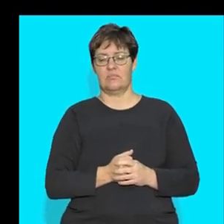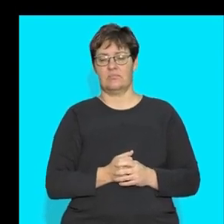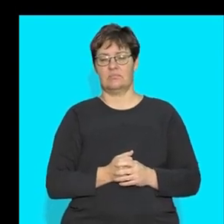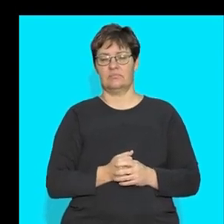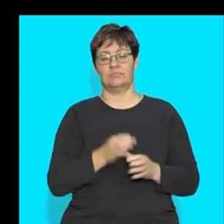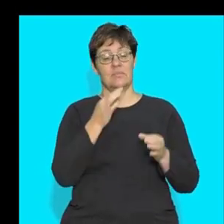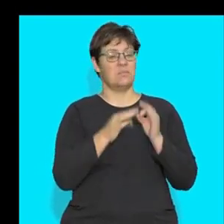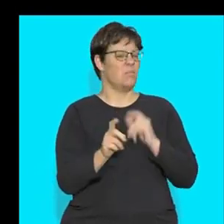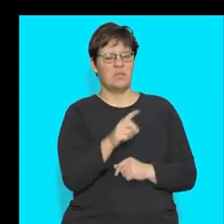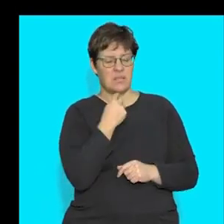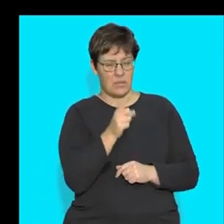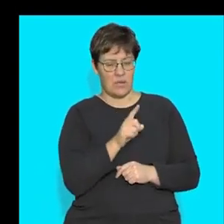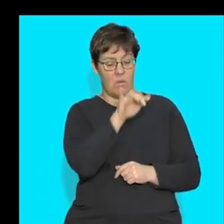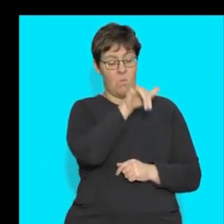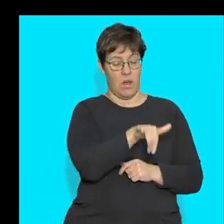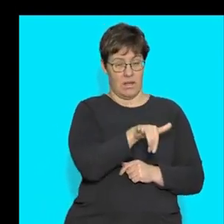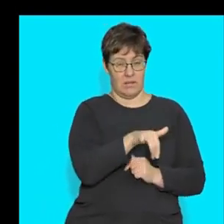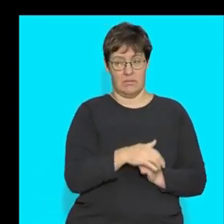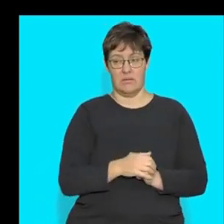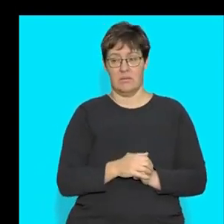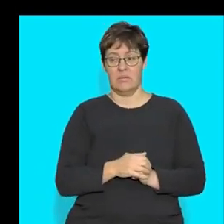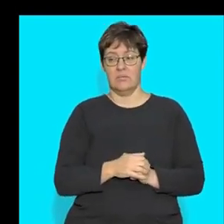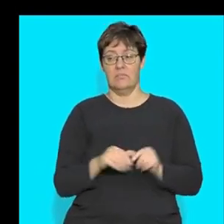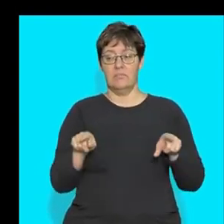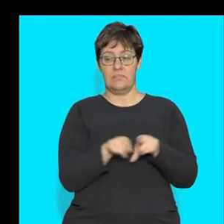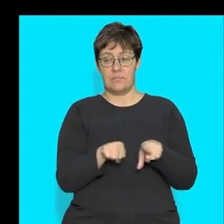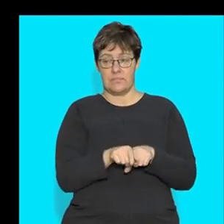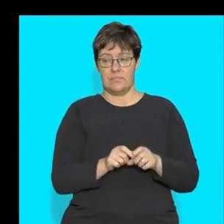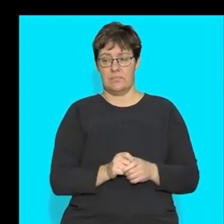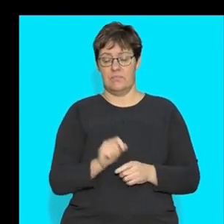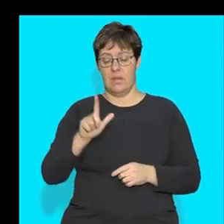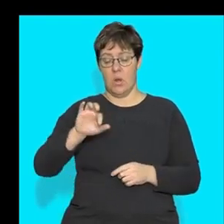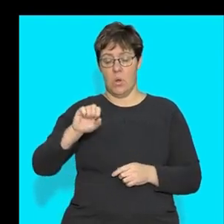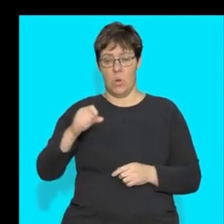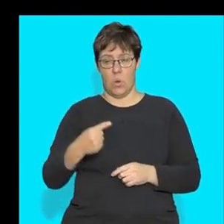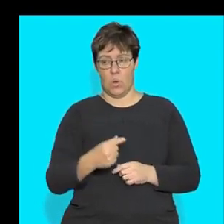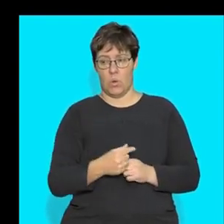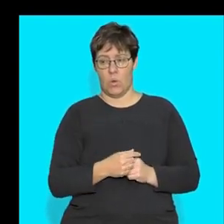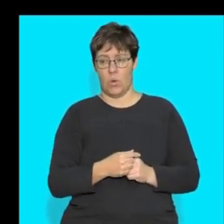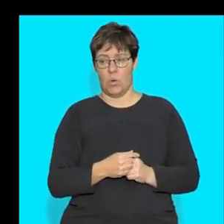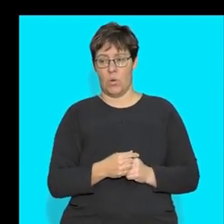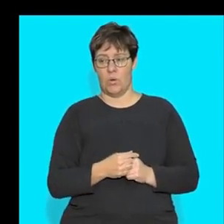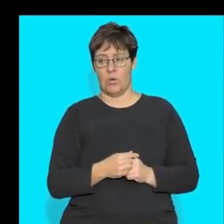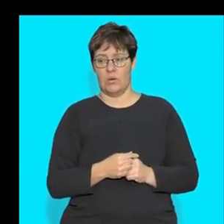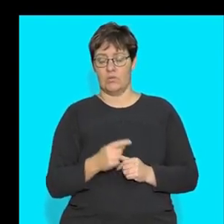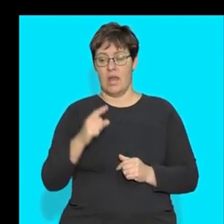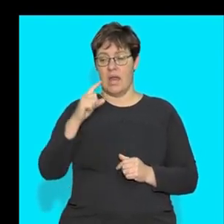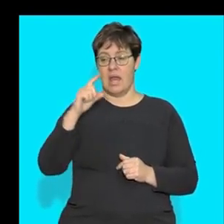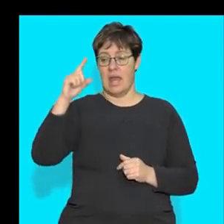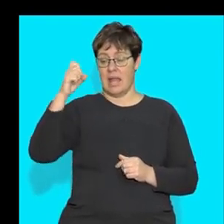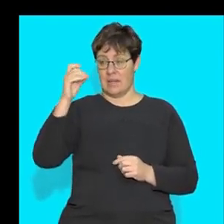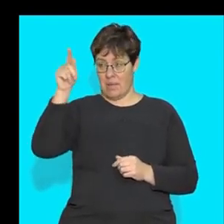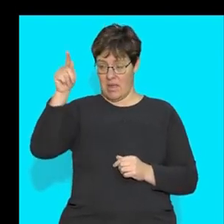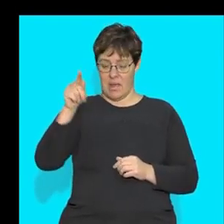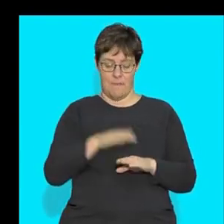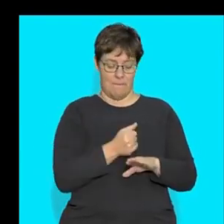terms, this will be y is equals to log of a number which is x